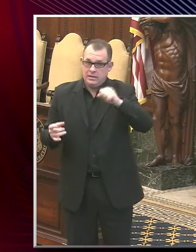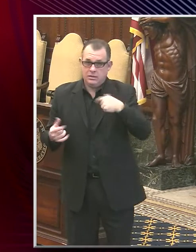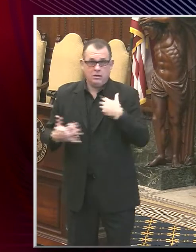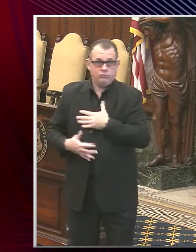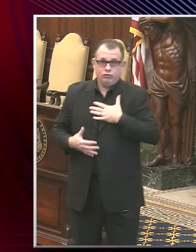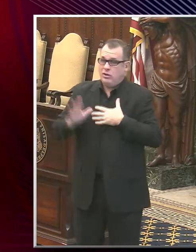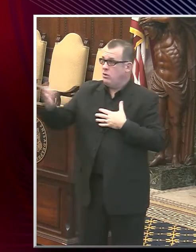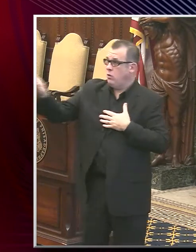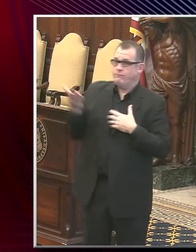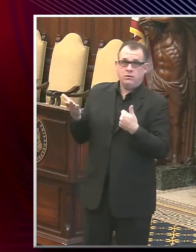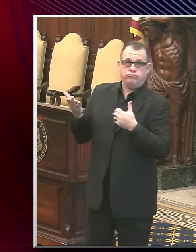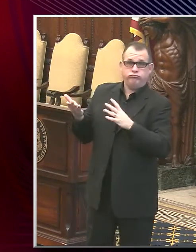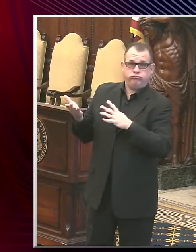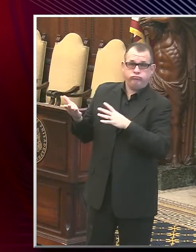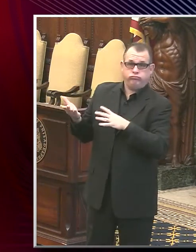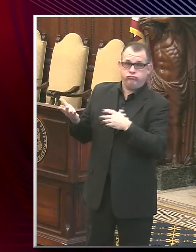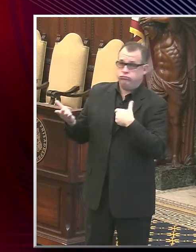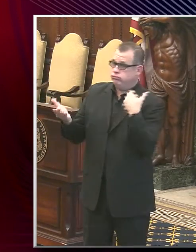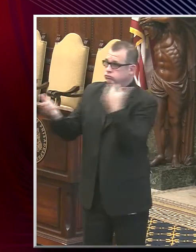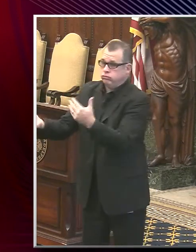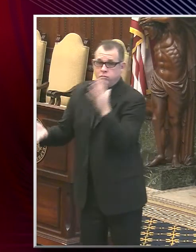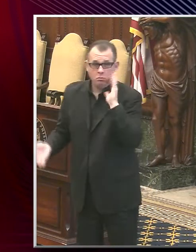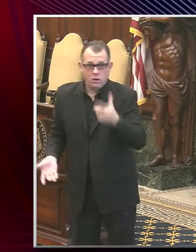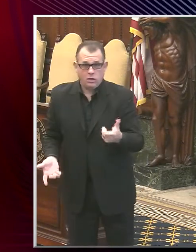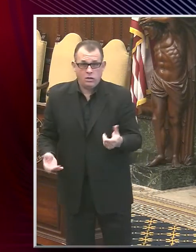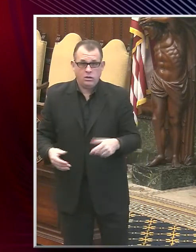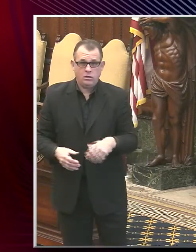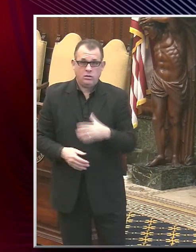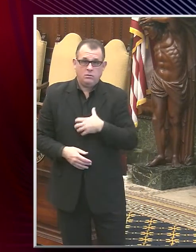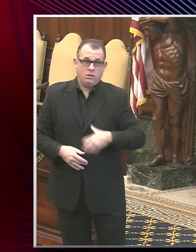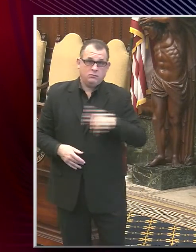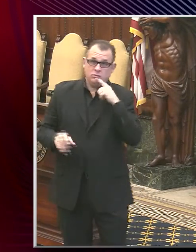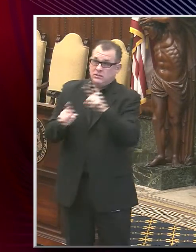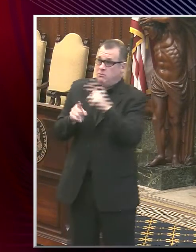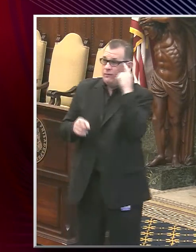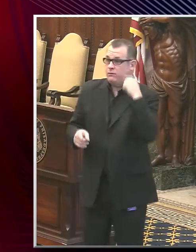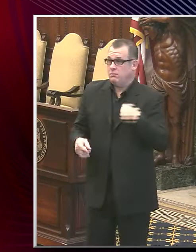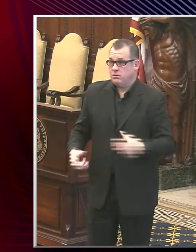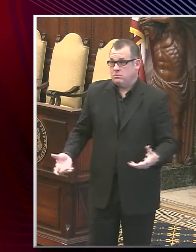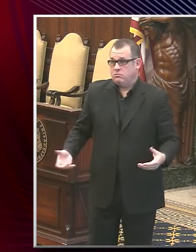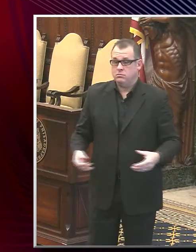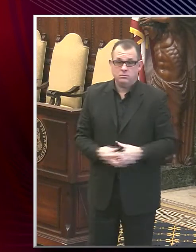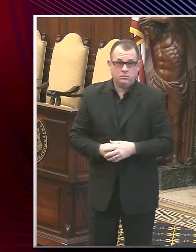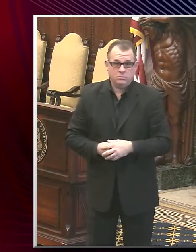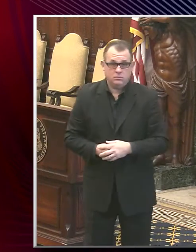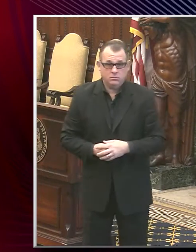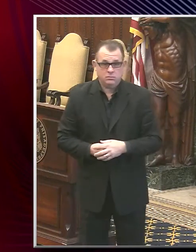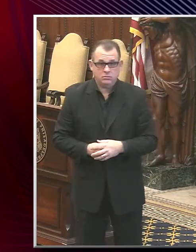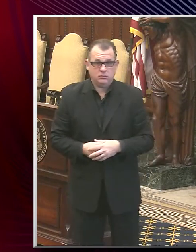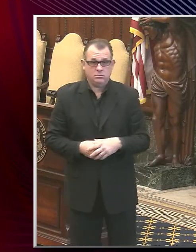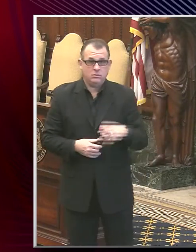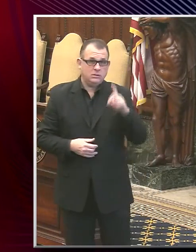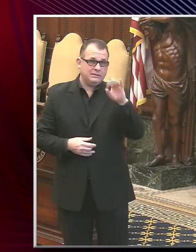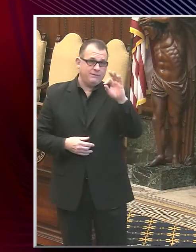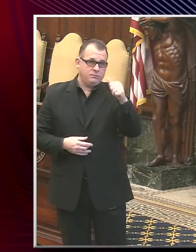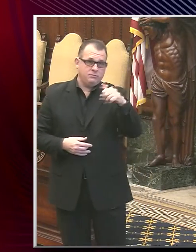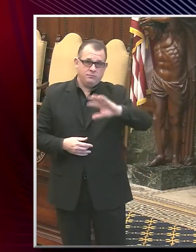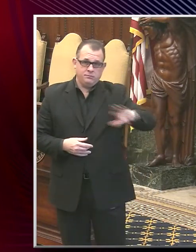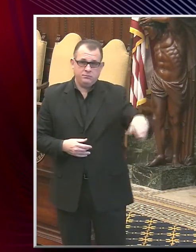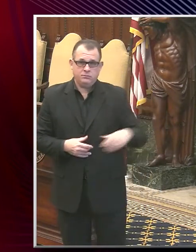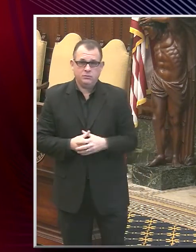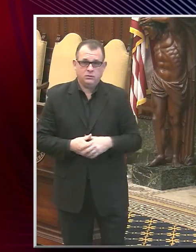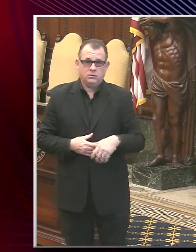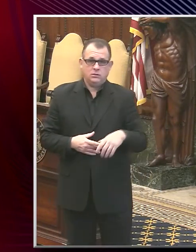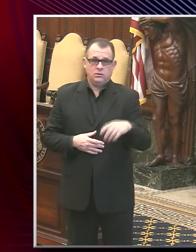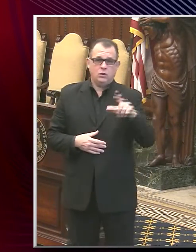offer and we'll talk to them about it. All right, thank you. Same for me. All right. Thank you, David. Let's go